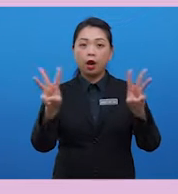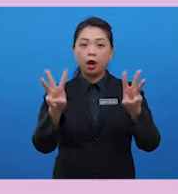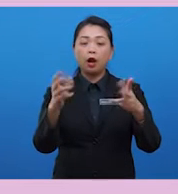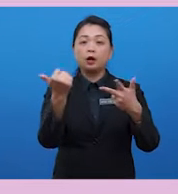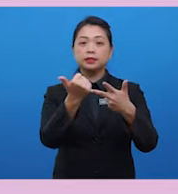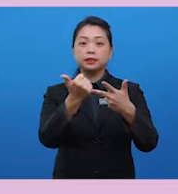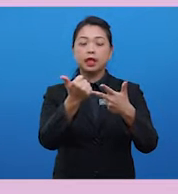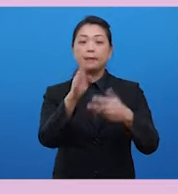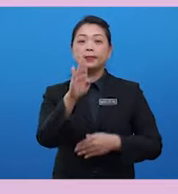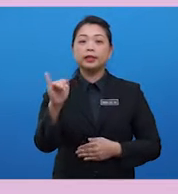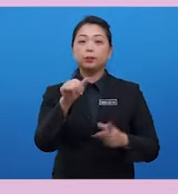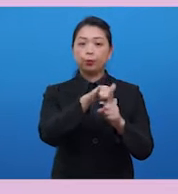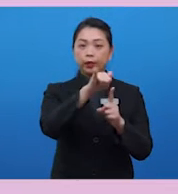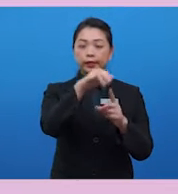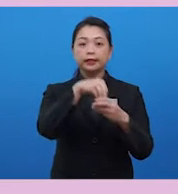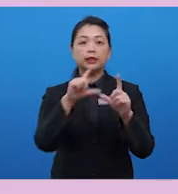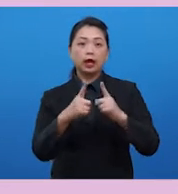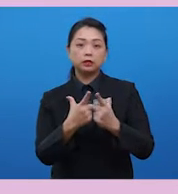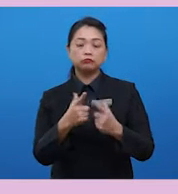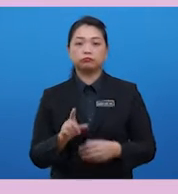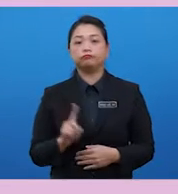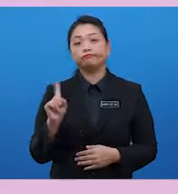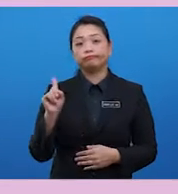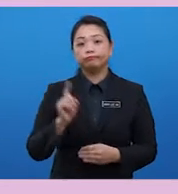is being bullied in class?